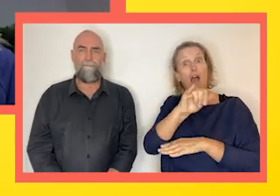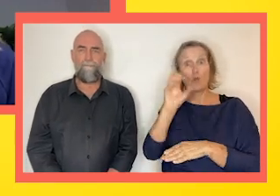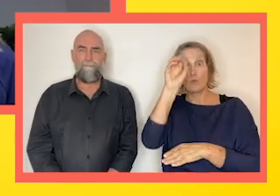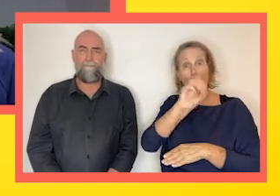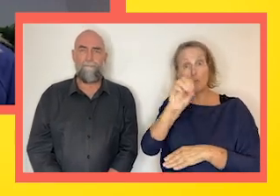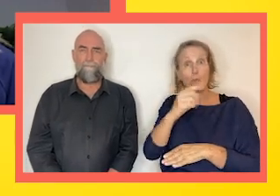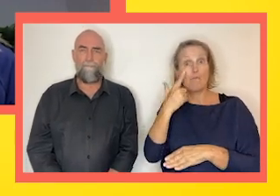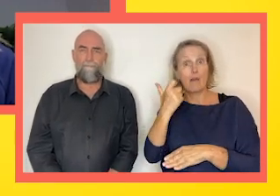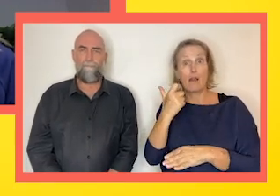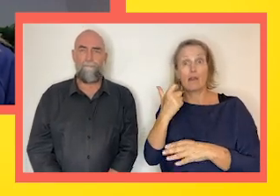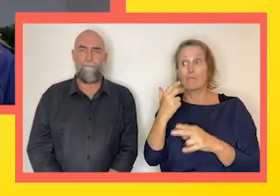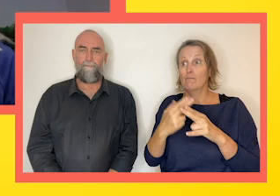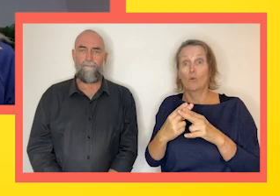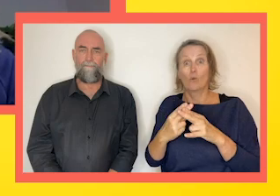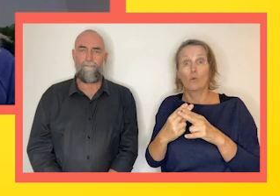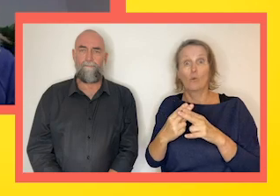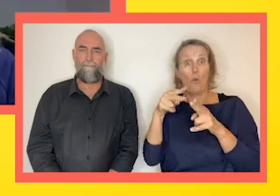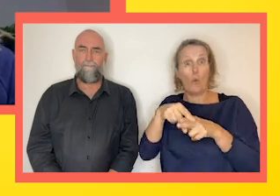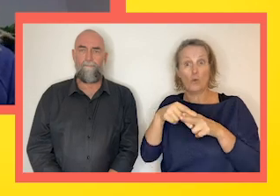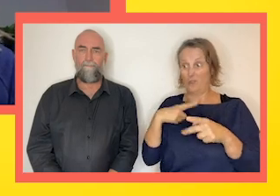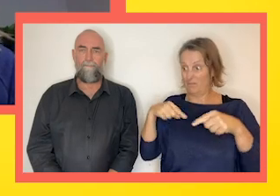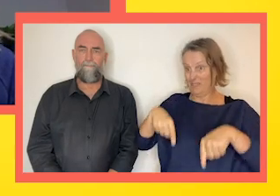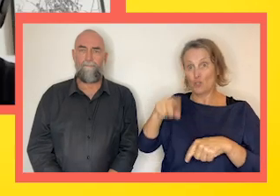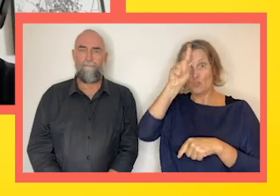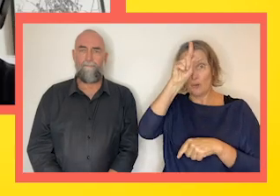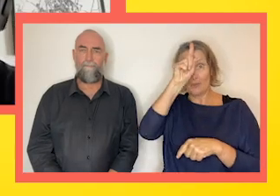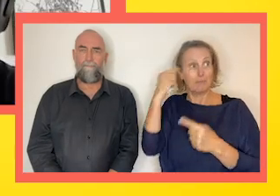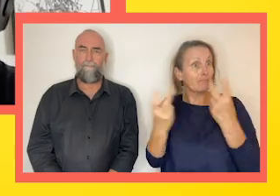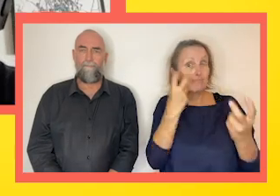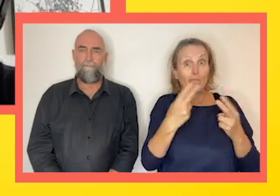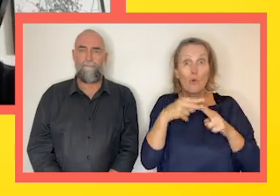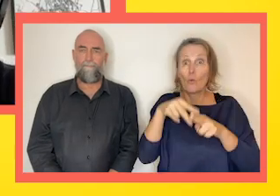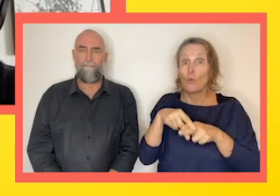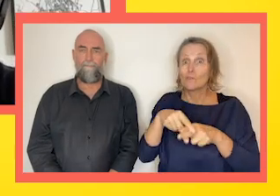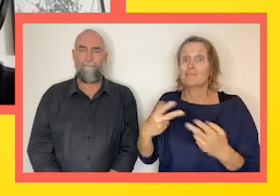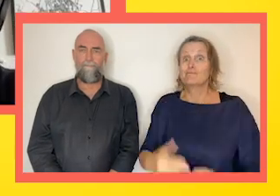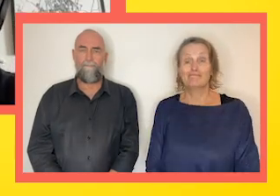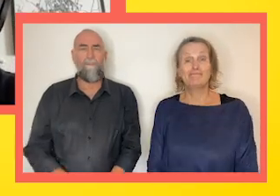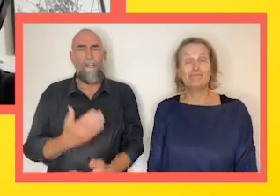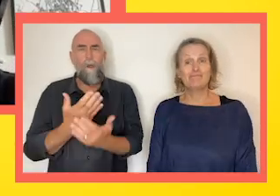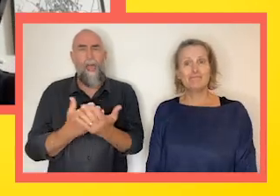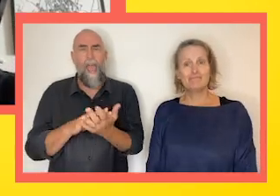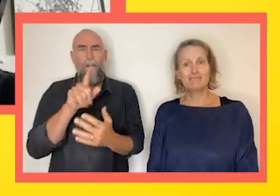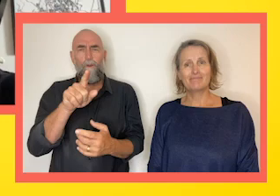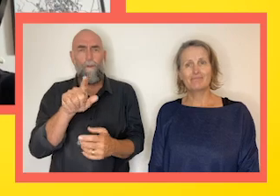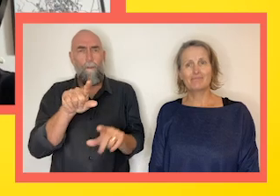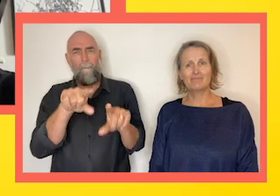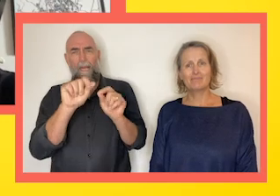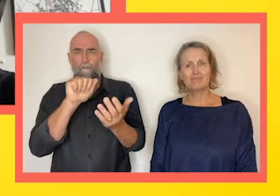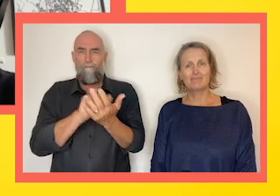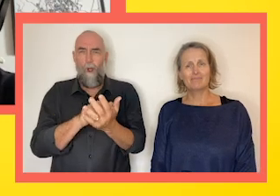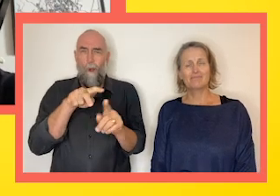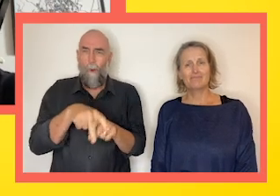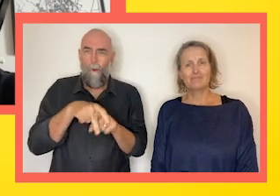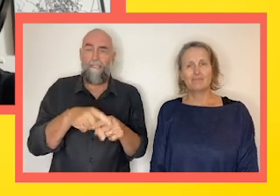and do your thing. So here I am. How do you get to the point where you find a horse, and then how does the training look like